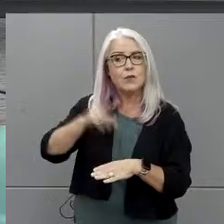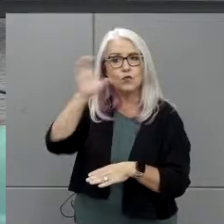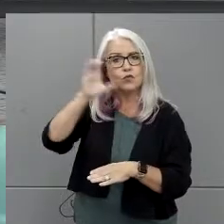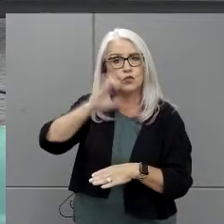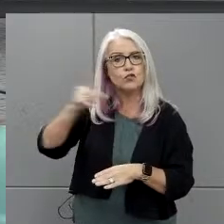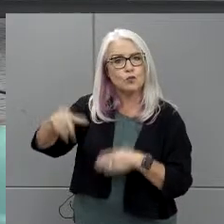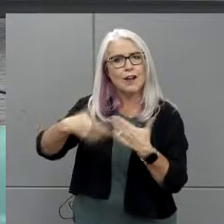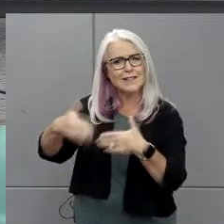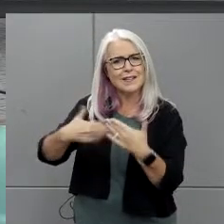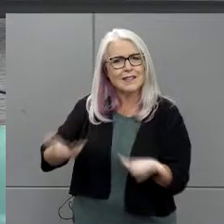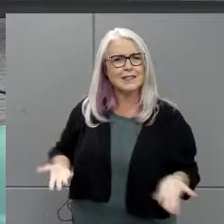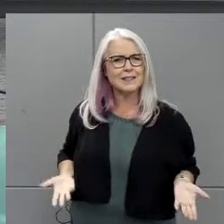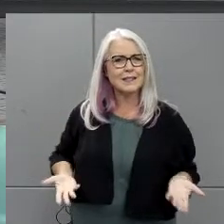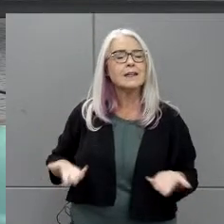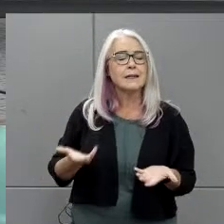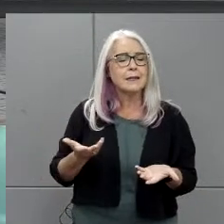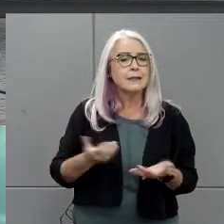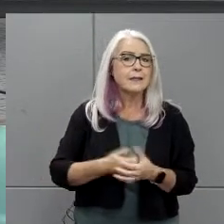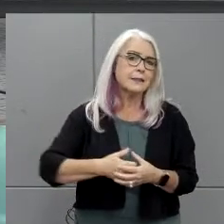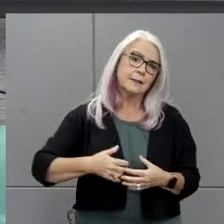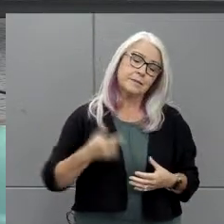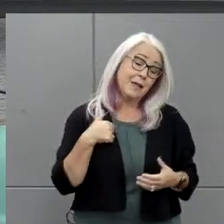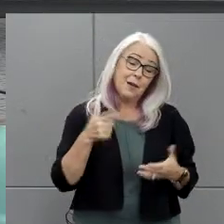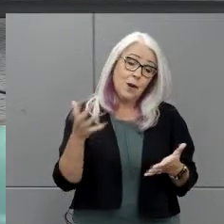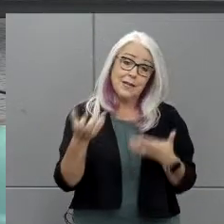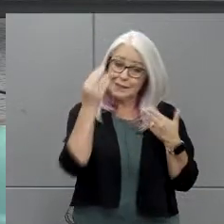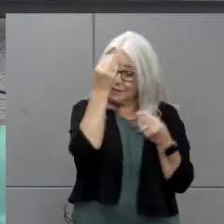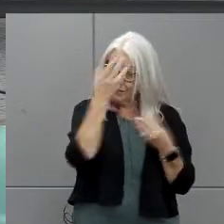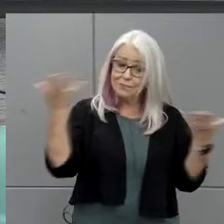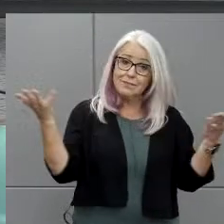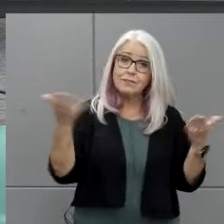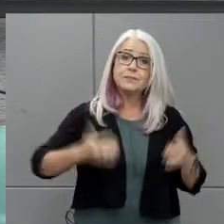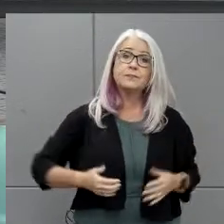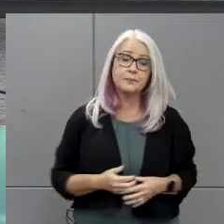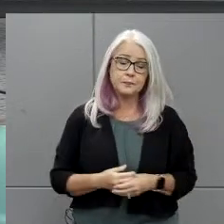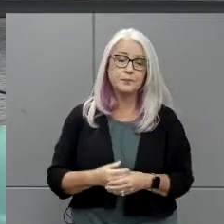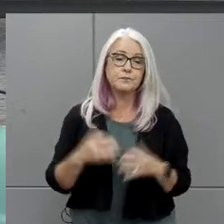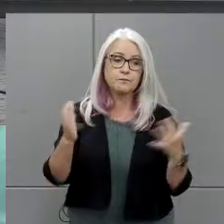process. So I just wanted to put that out there.